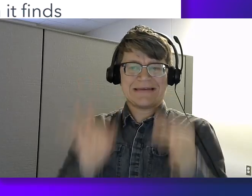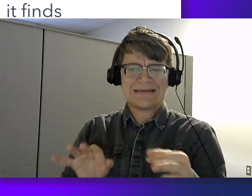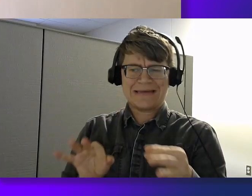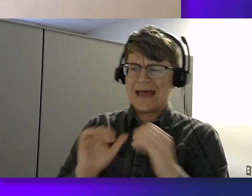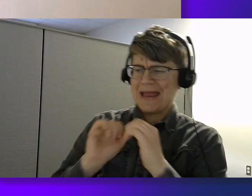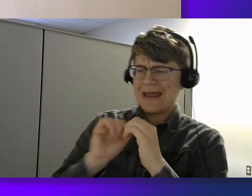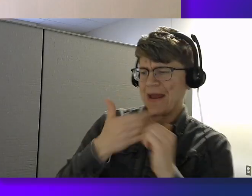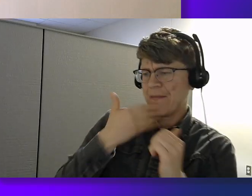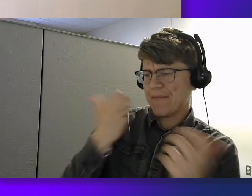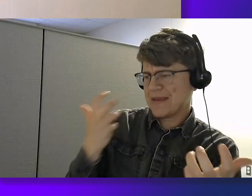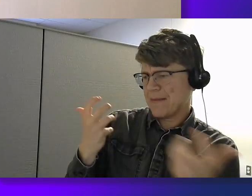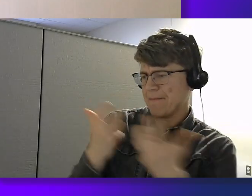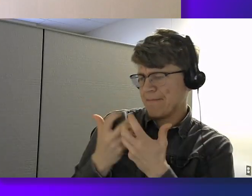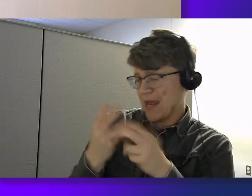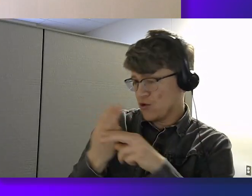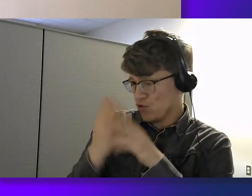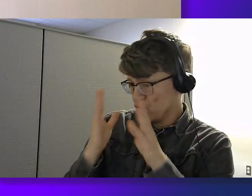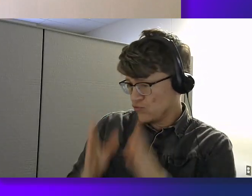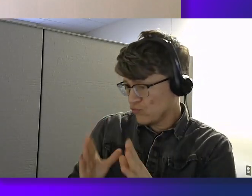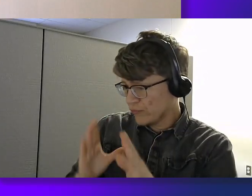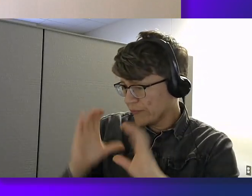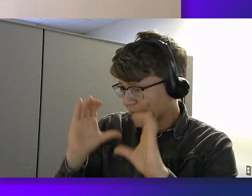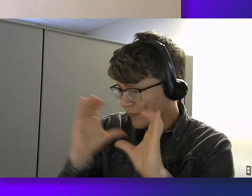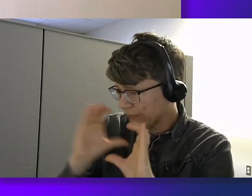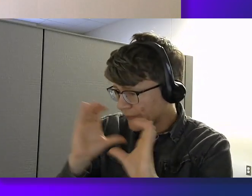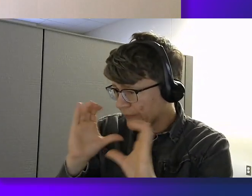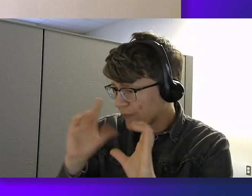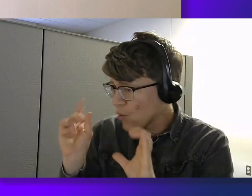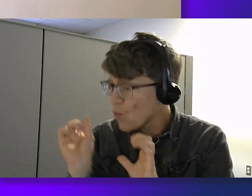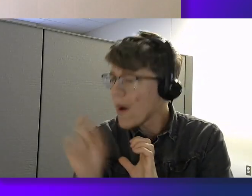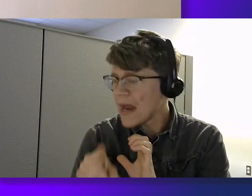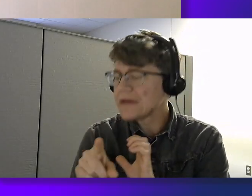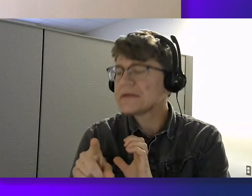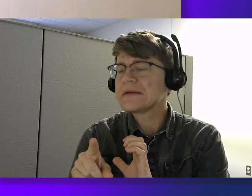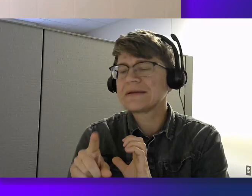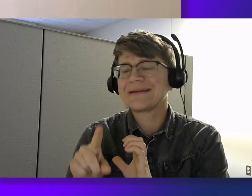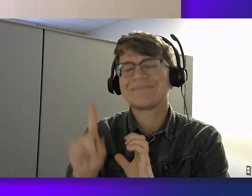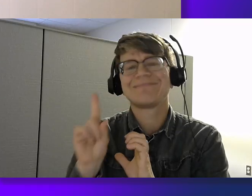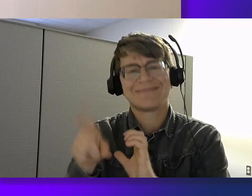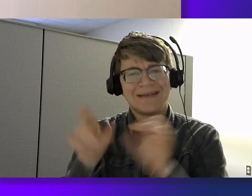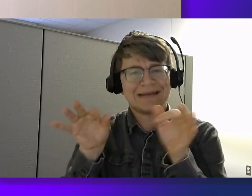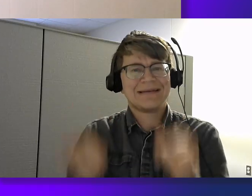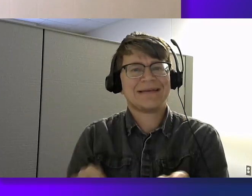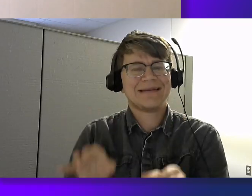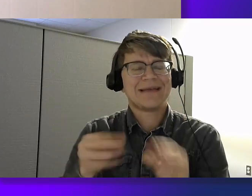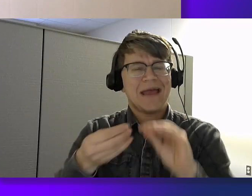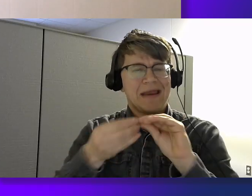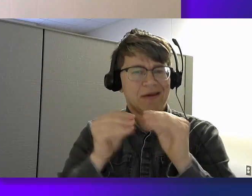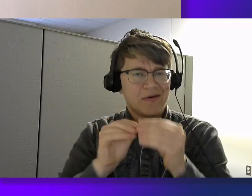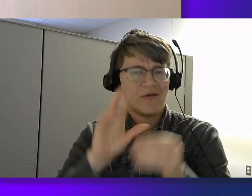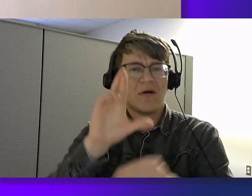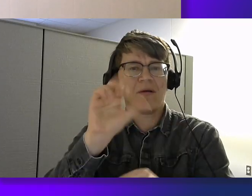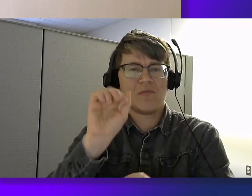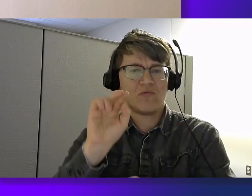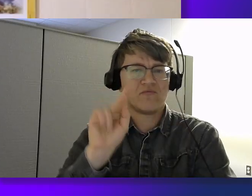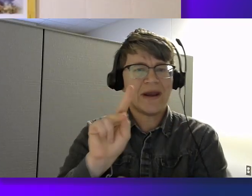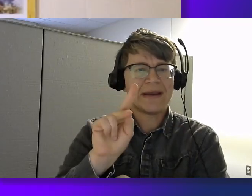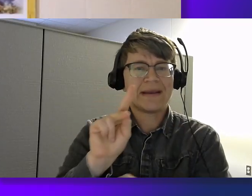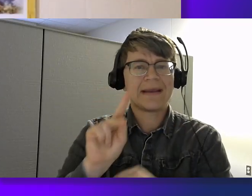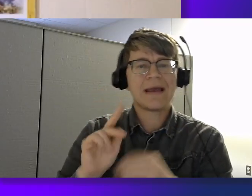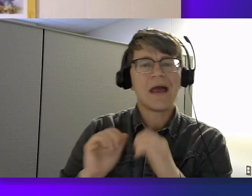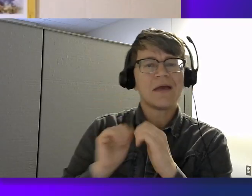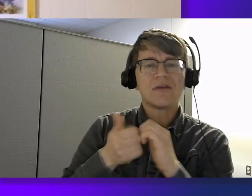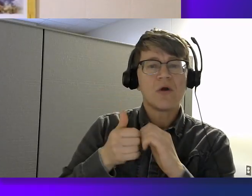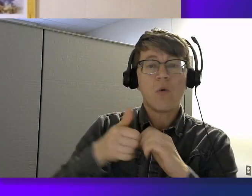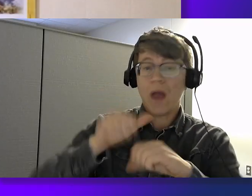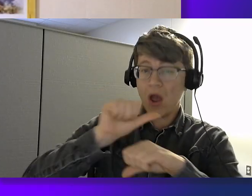query. And how does Google find your content? Basically, Google uses a huge set of computers to crawl billions of pages on the web. This